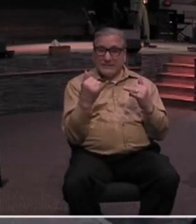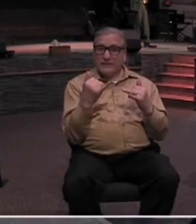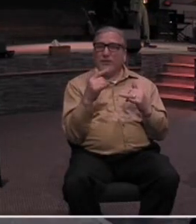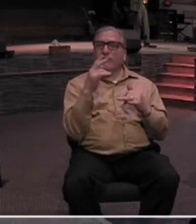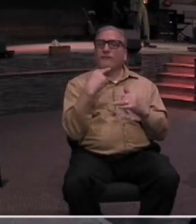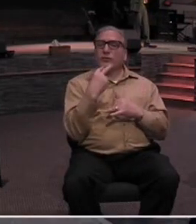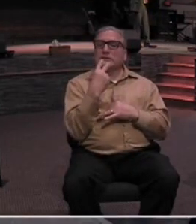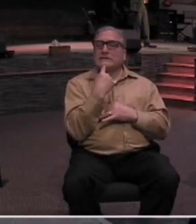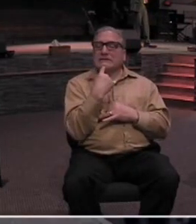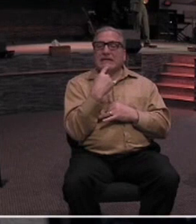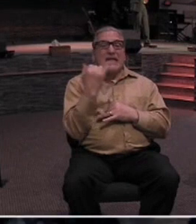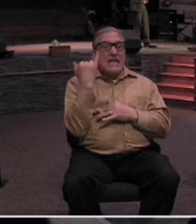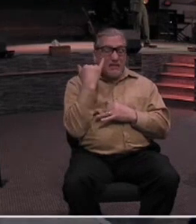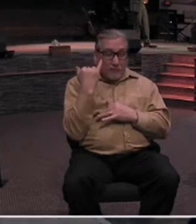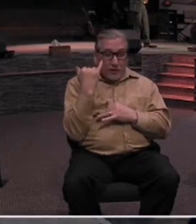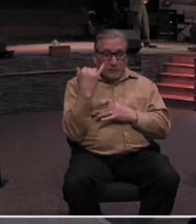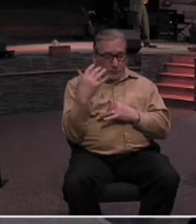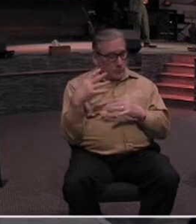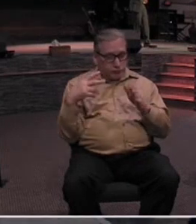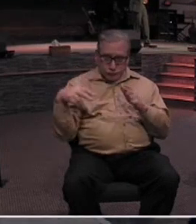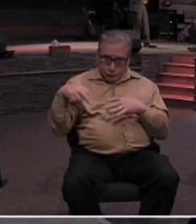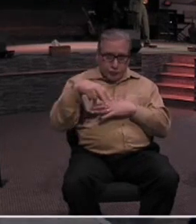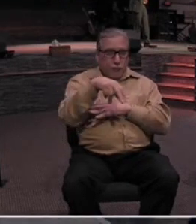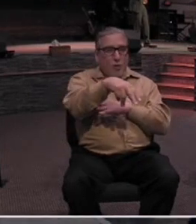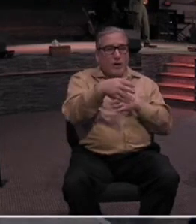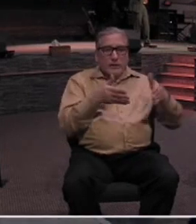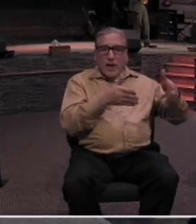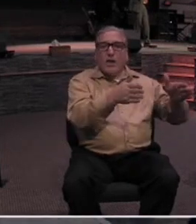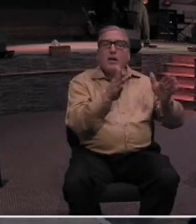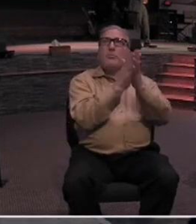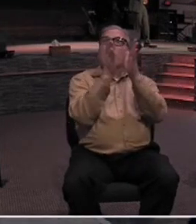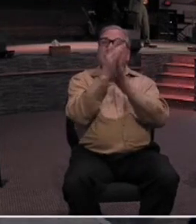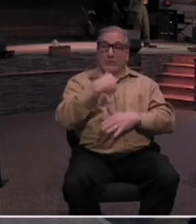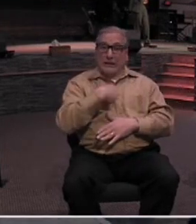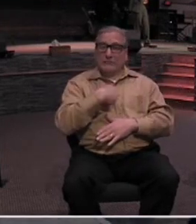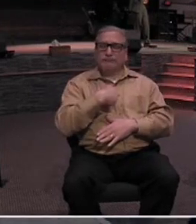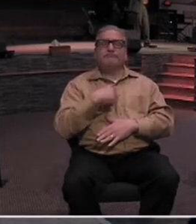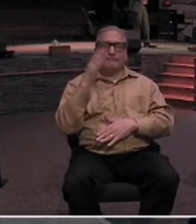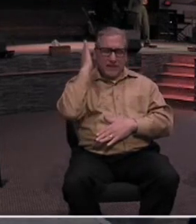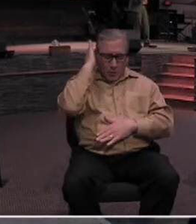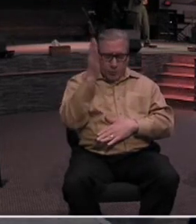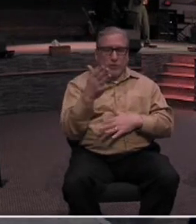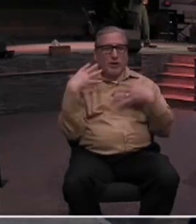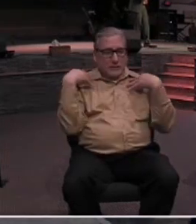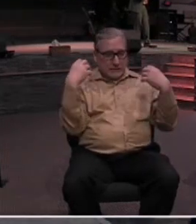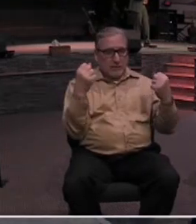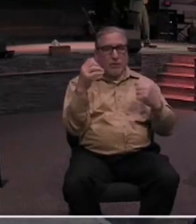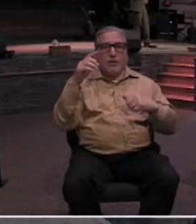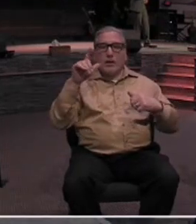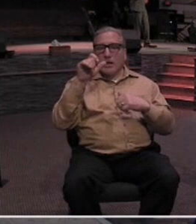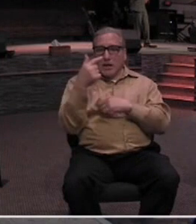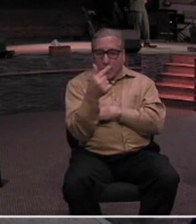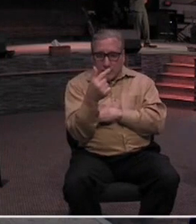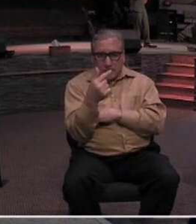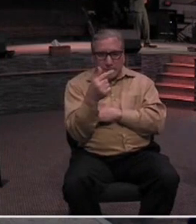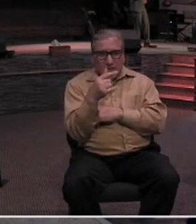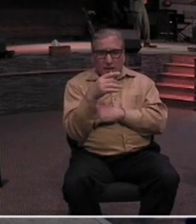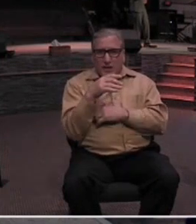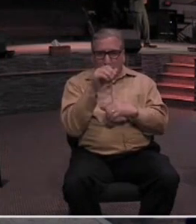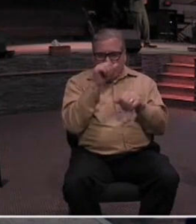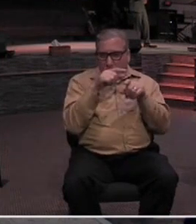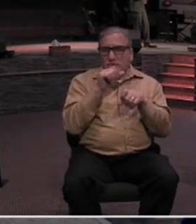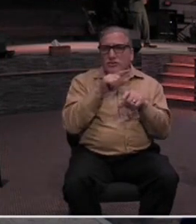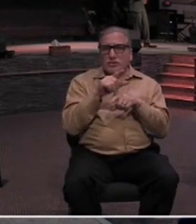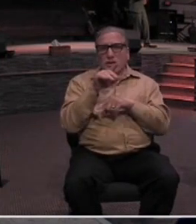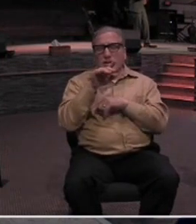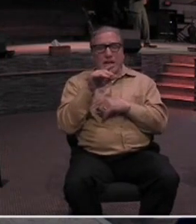me, Ethan, if you'll get down the aisle and praise me, I will heal your leg. Brother, Sister Burns,